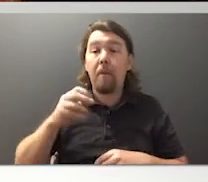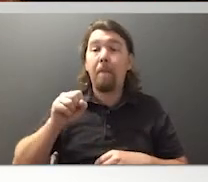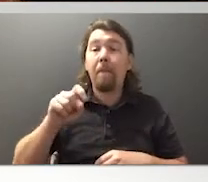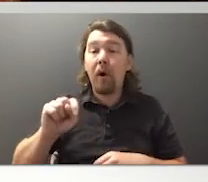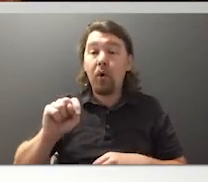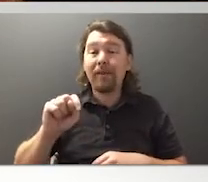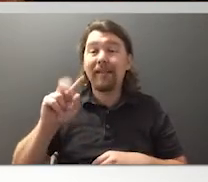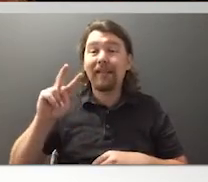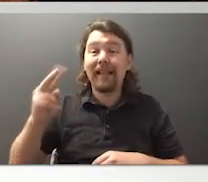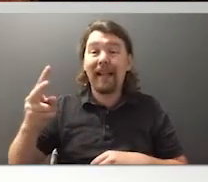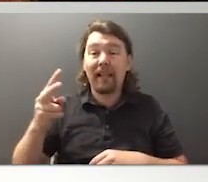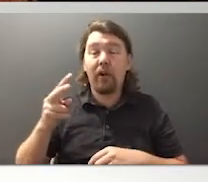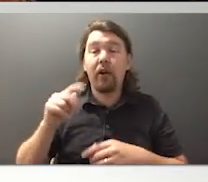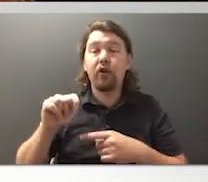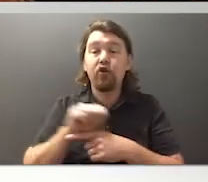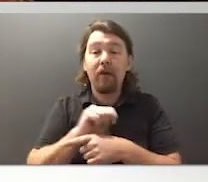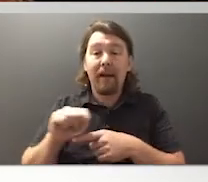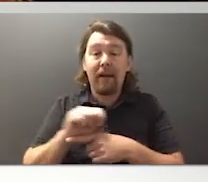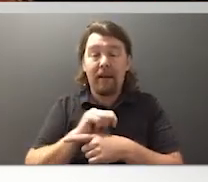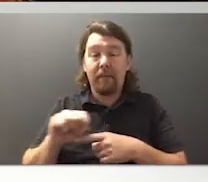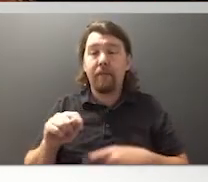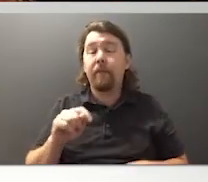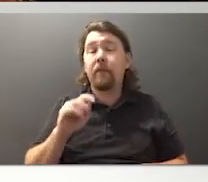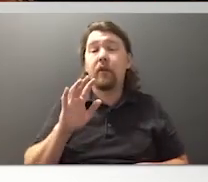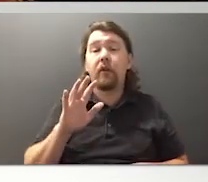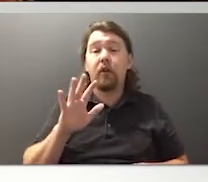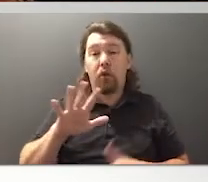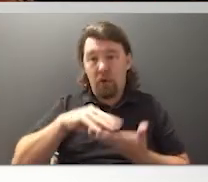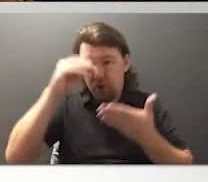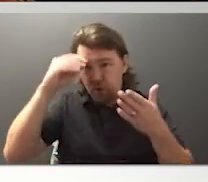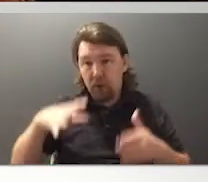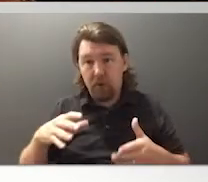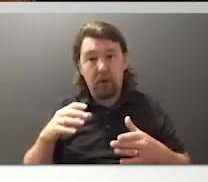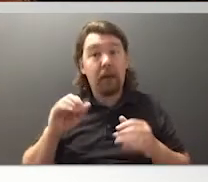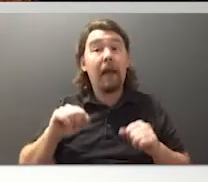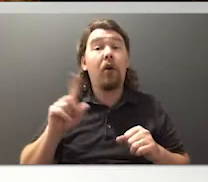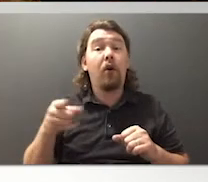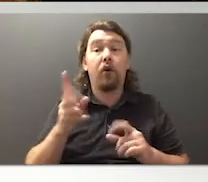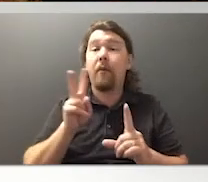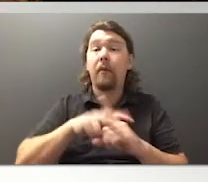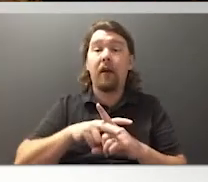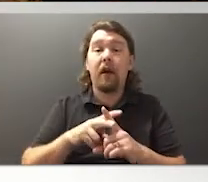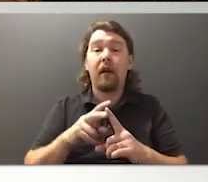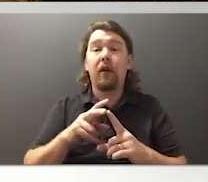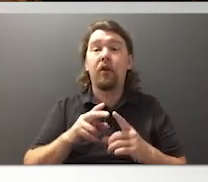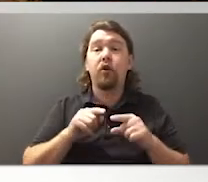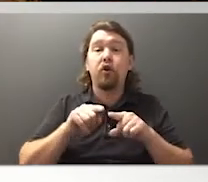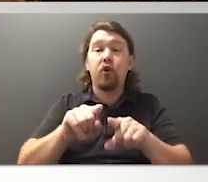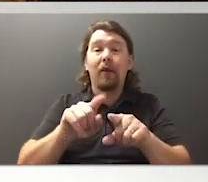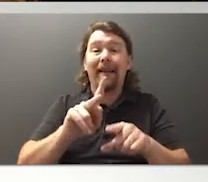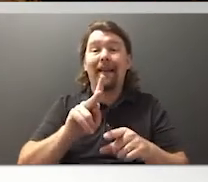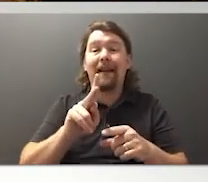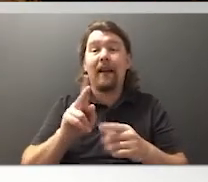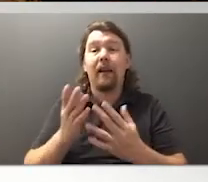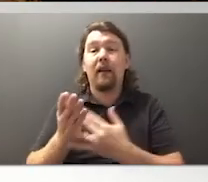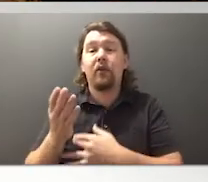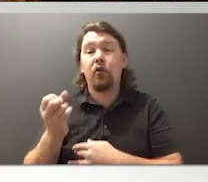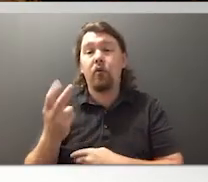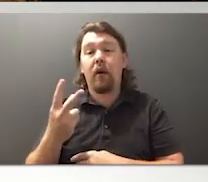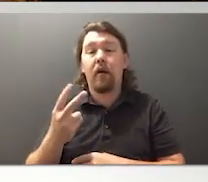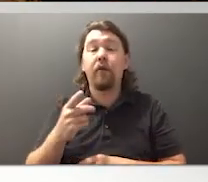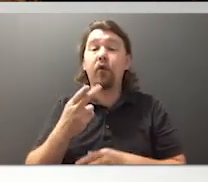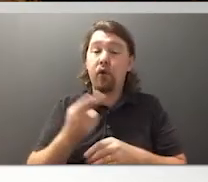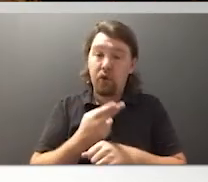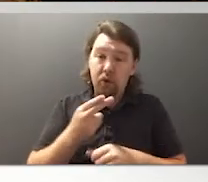A child can, they have to be, it's only K, you can apply during K-12. You may use the funds, you may